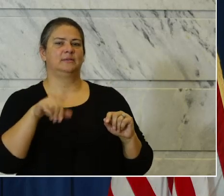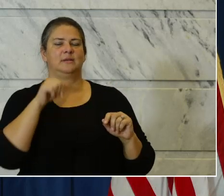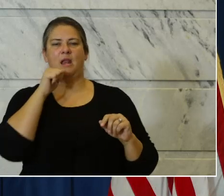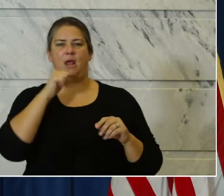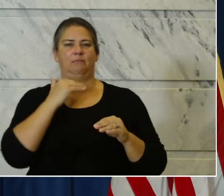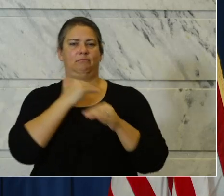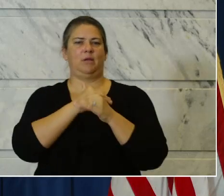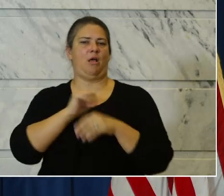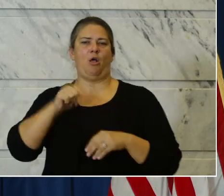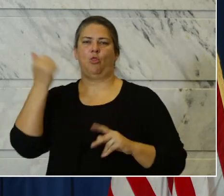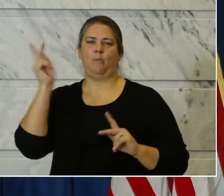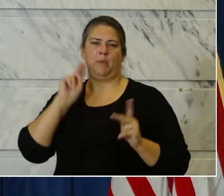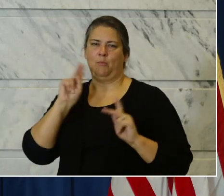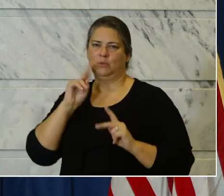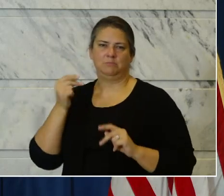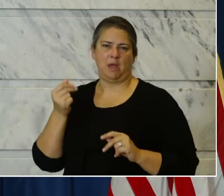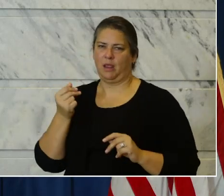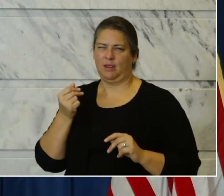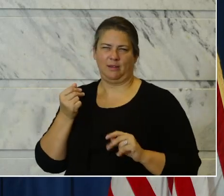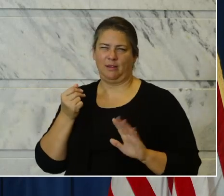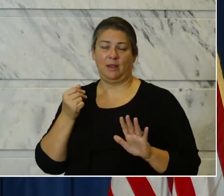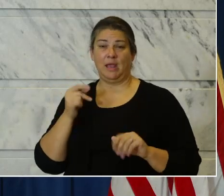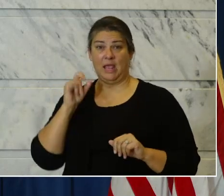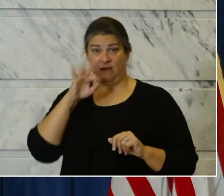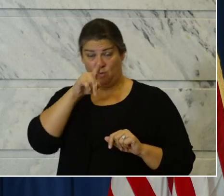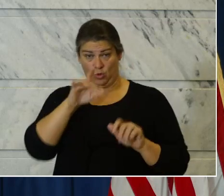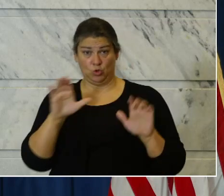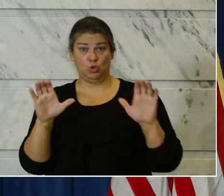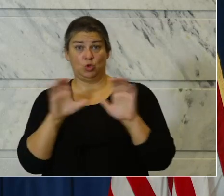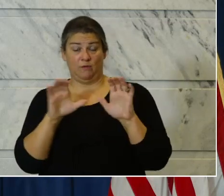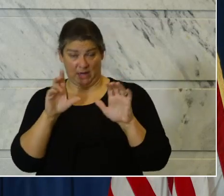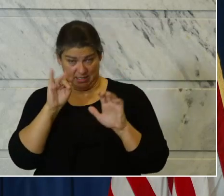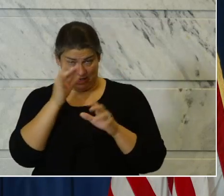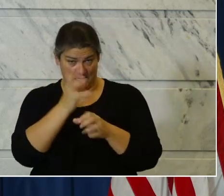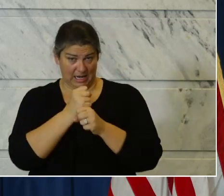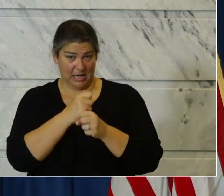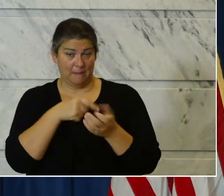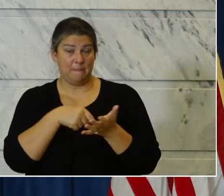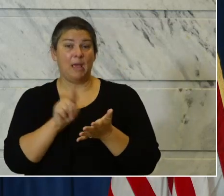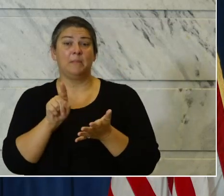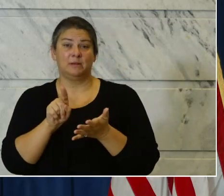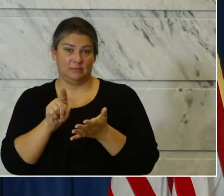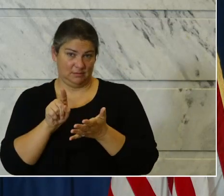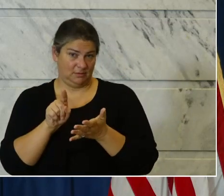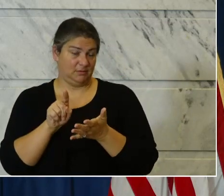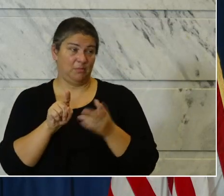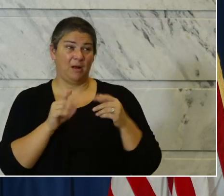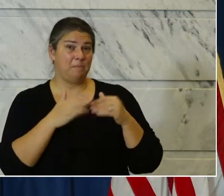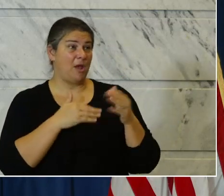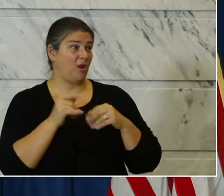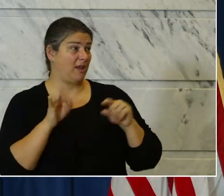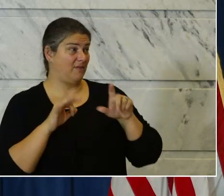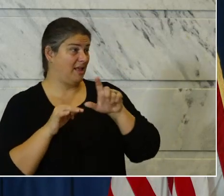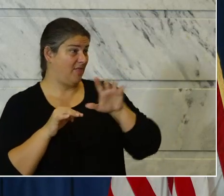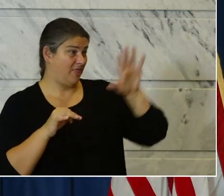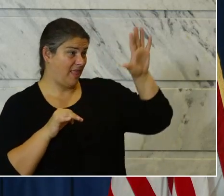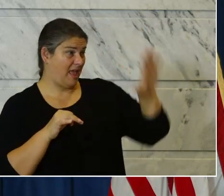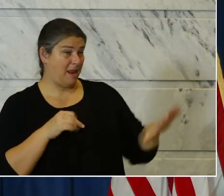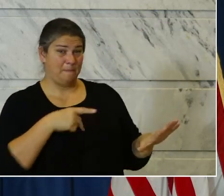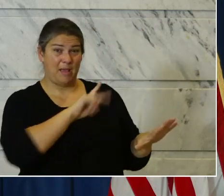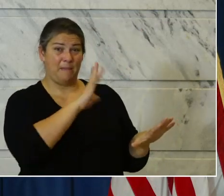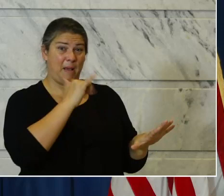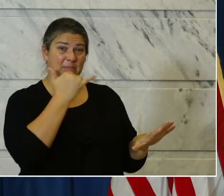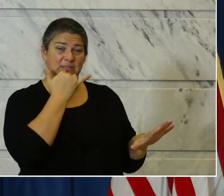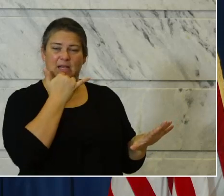claimants. So other people who were certified did get their payments notwithstanding the overpayments. Why